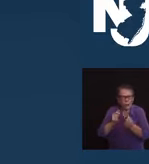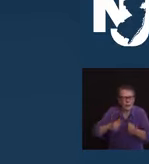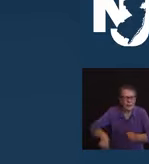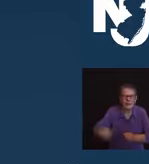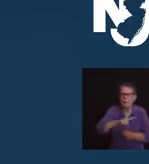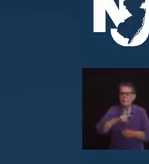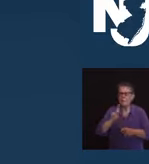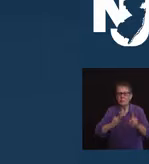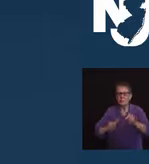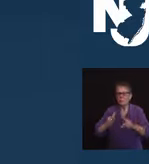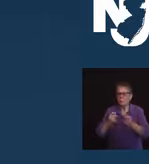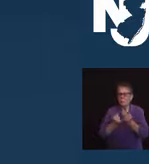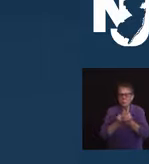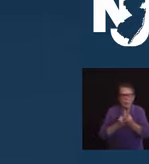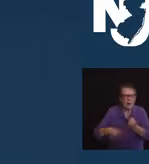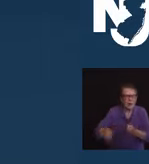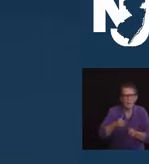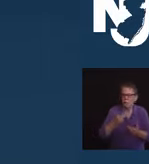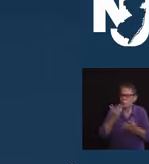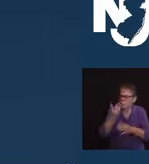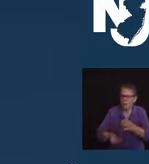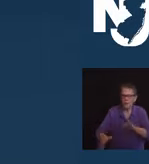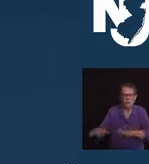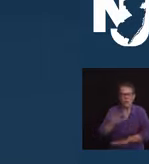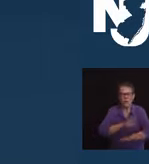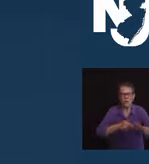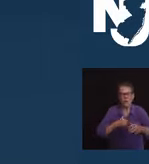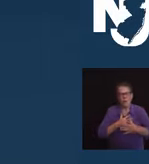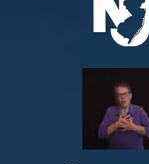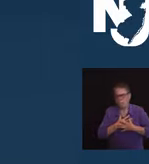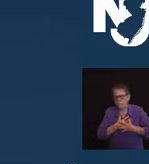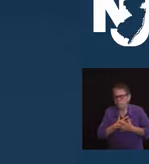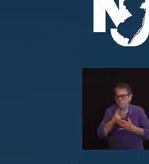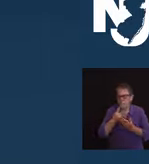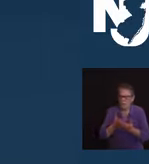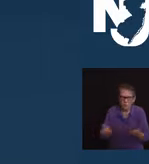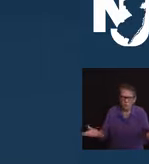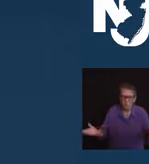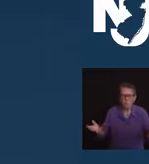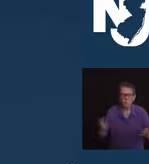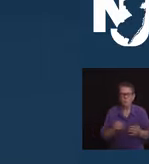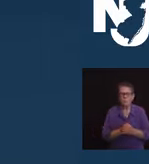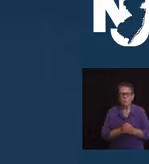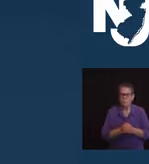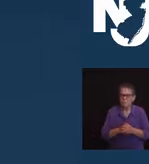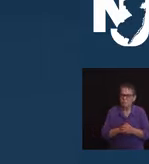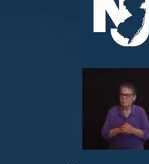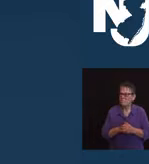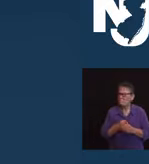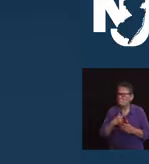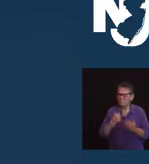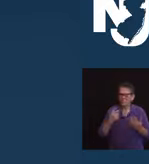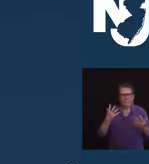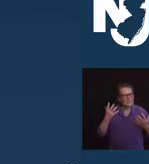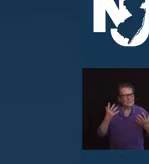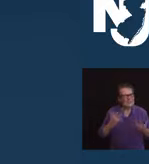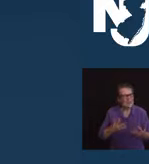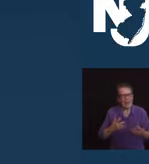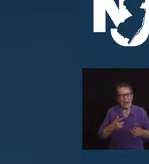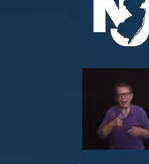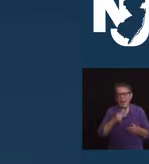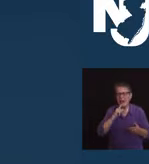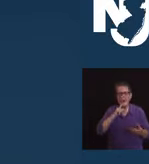me to her. She sang the national anthem at an event we were at together, and we were talking about the good old days. I spoke